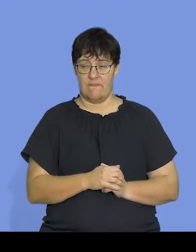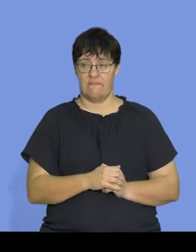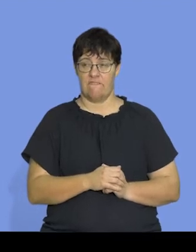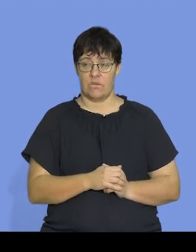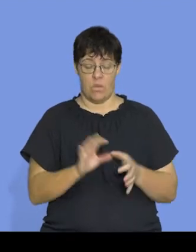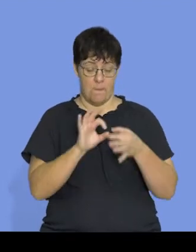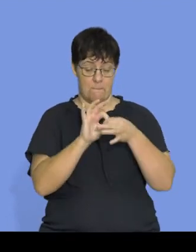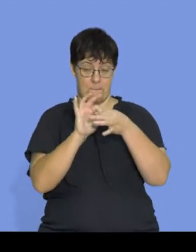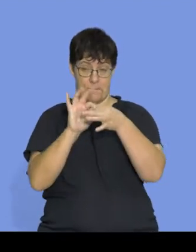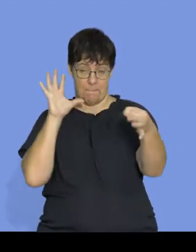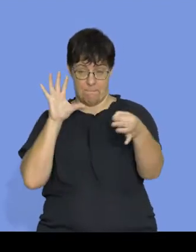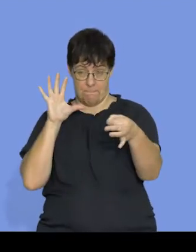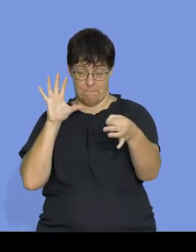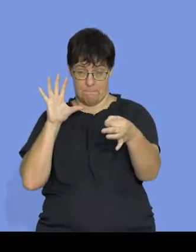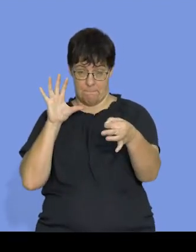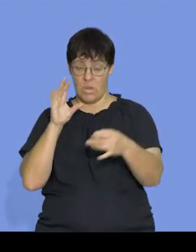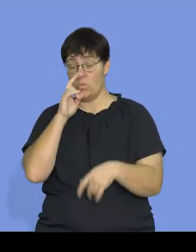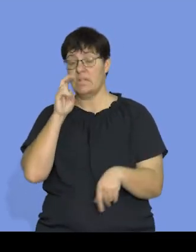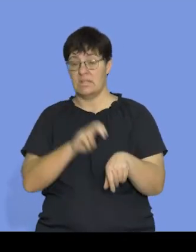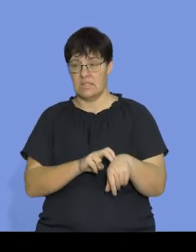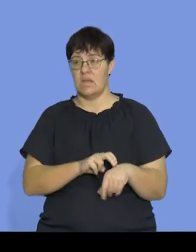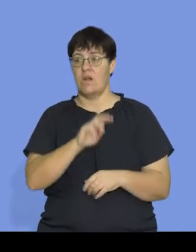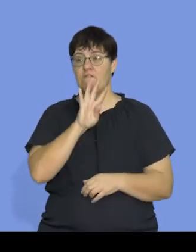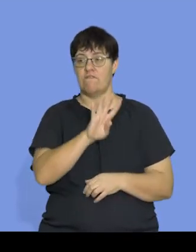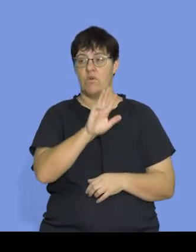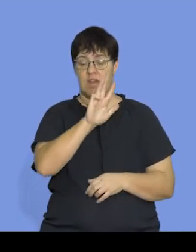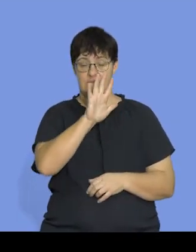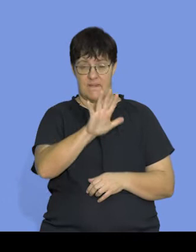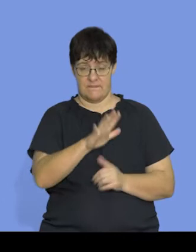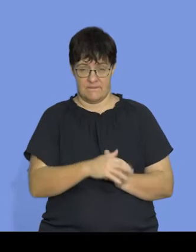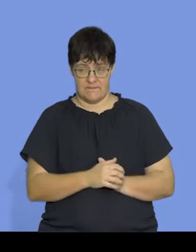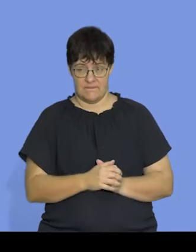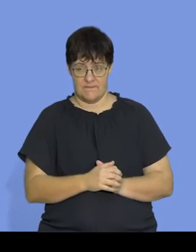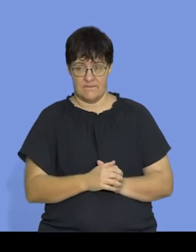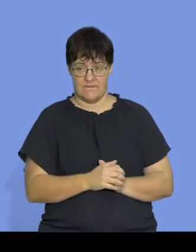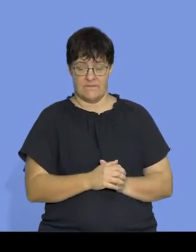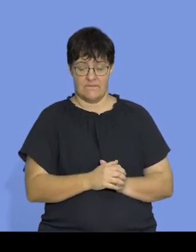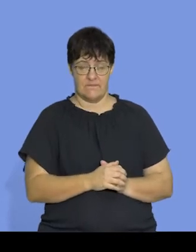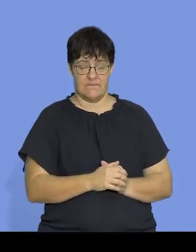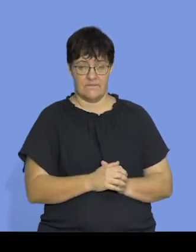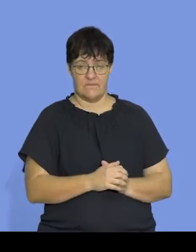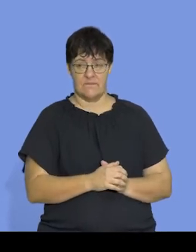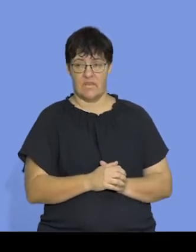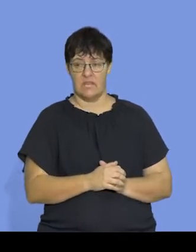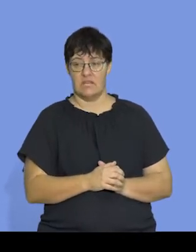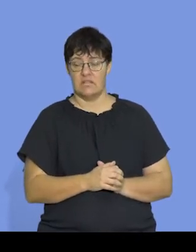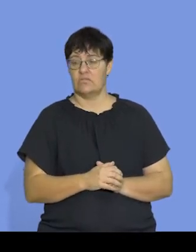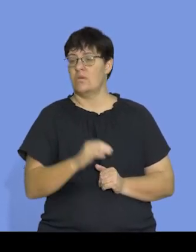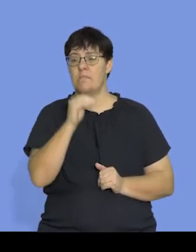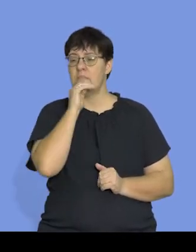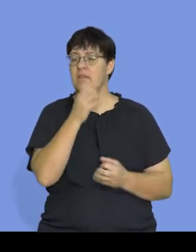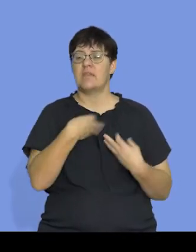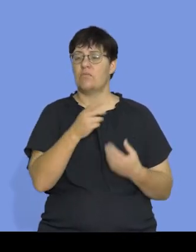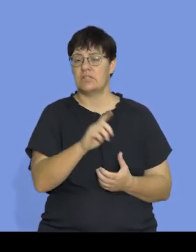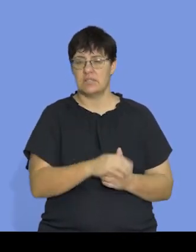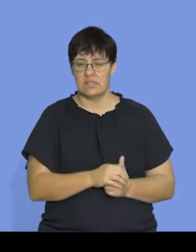this, we need 495 kilojoules per mole of this substance, okay? So what does this give us?